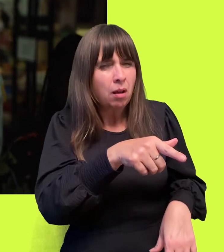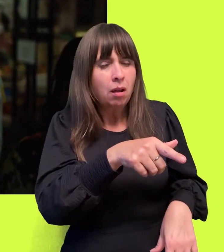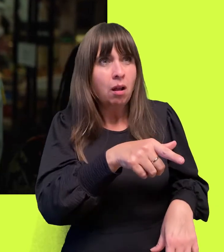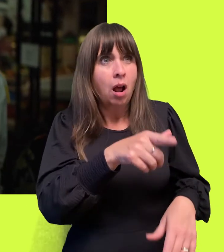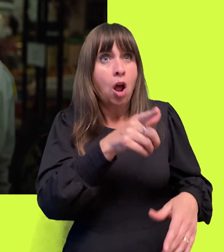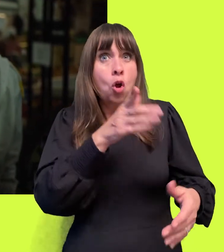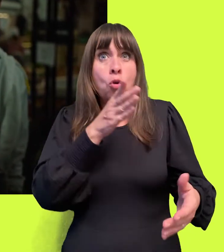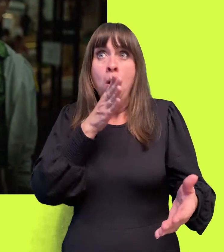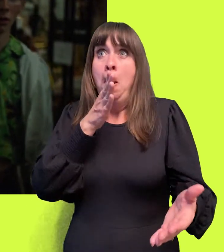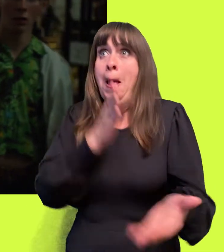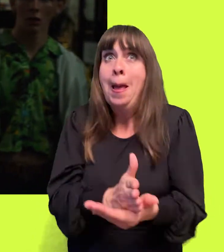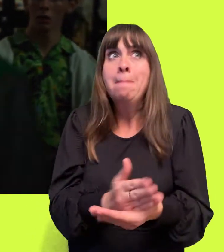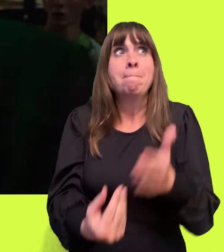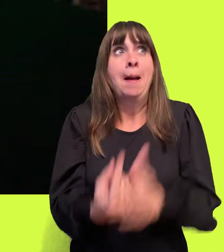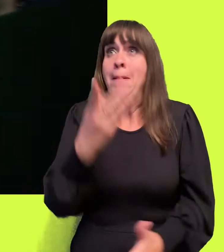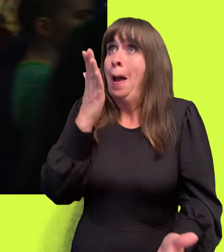It's real.